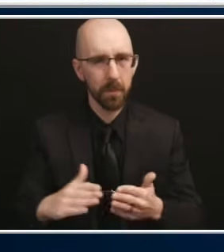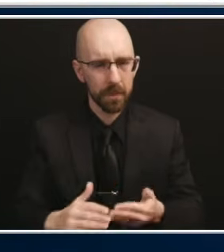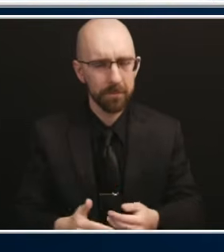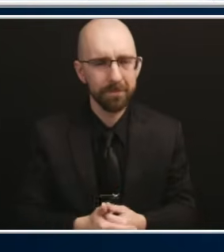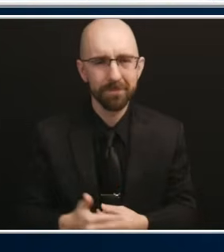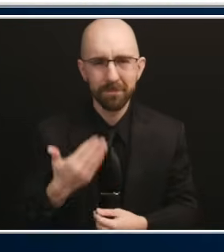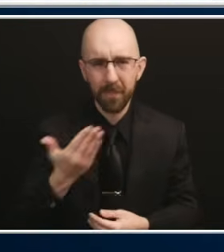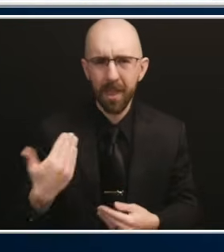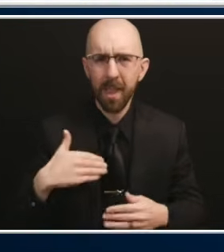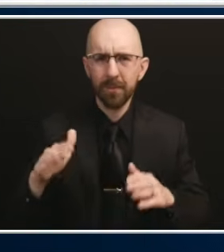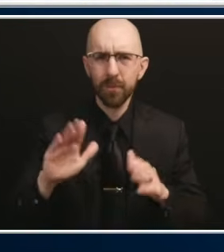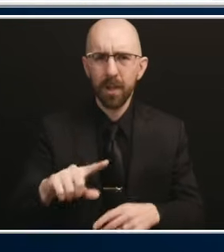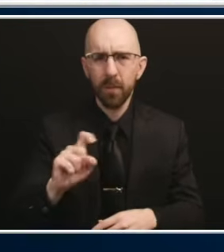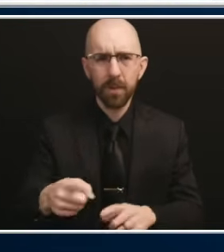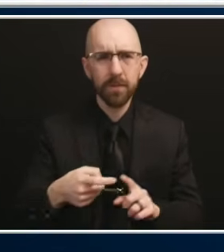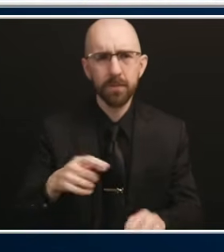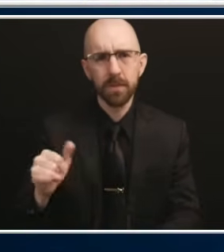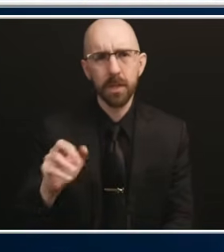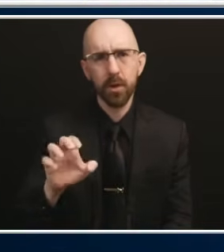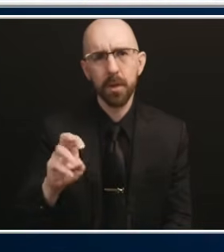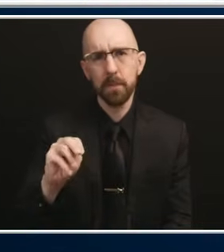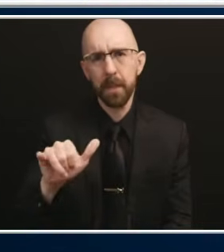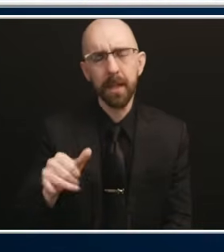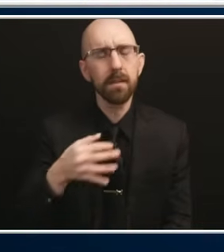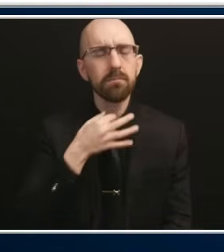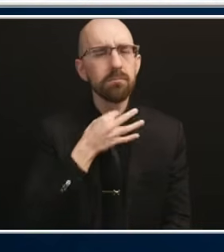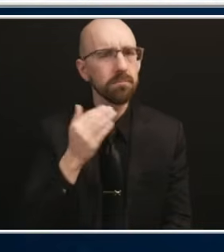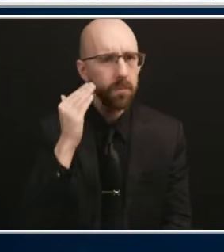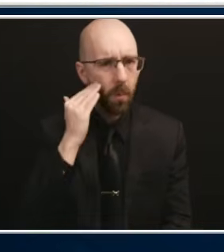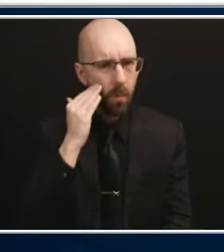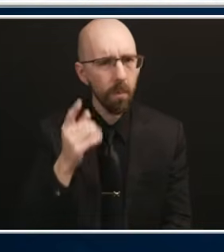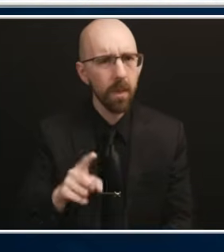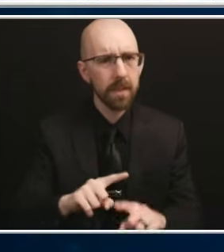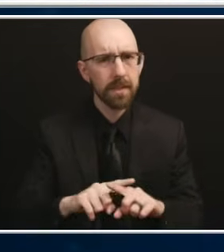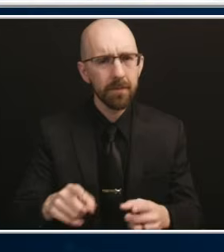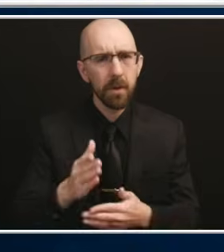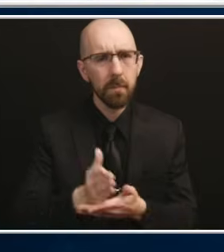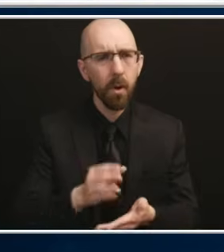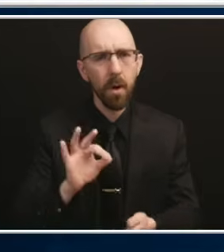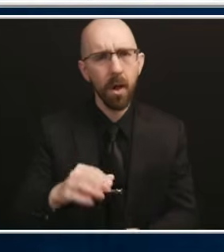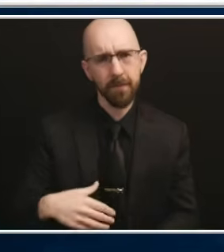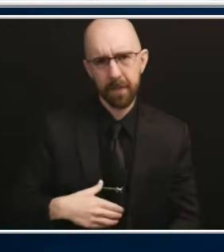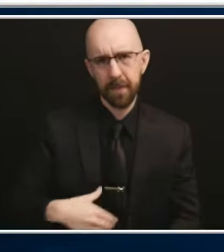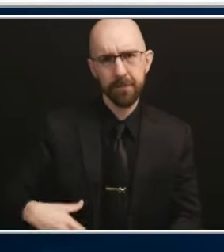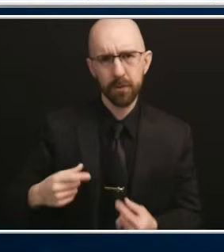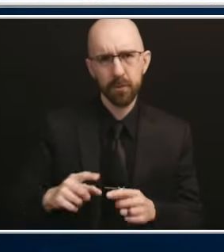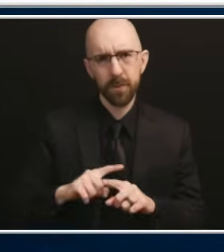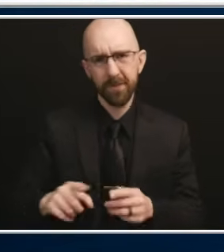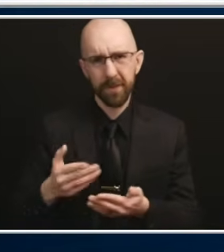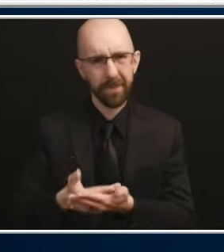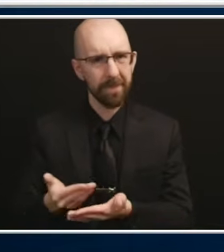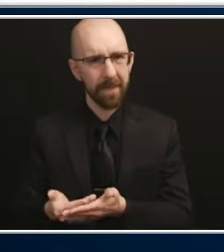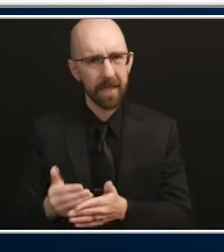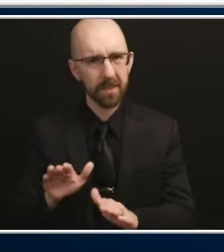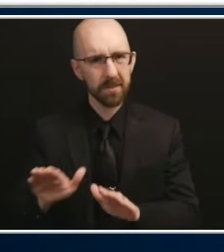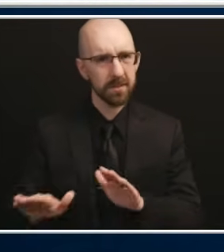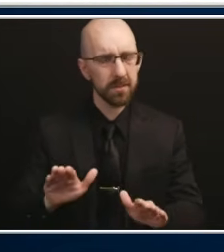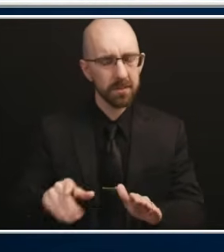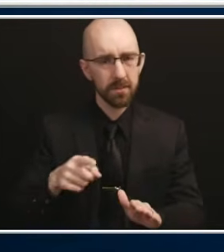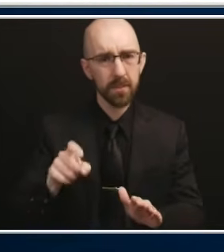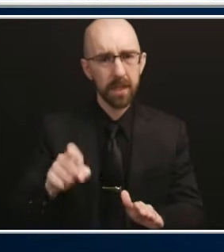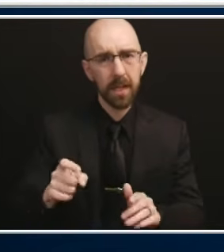question from Jeremy Yenser. Jeremy wants to know, do different parts of the liver do different things? Do you need the donor to